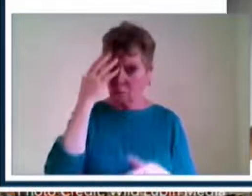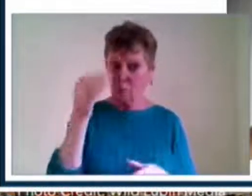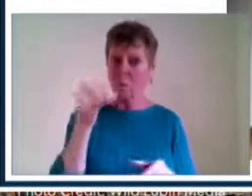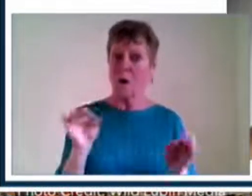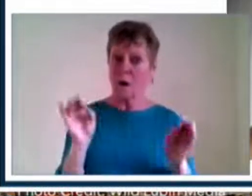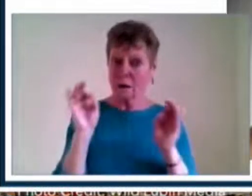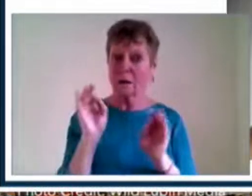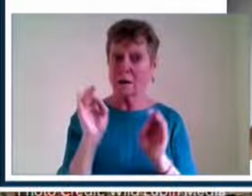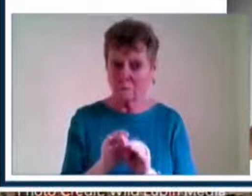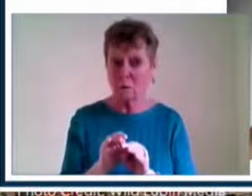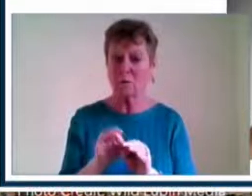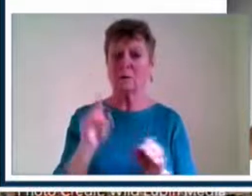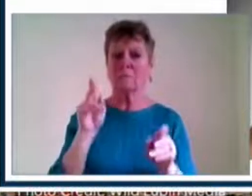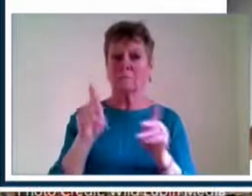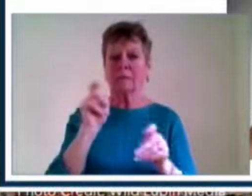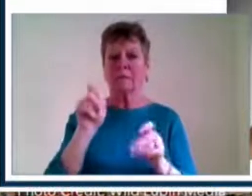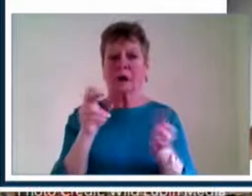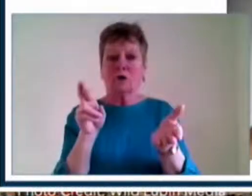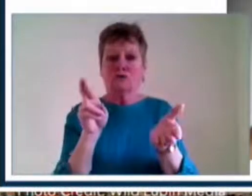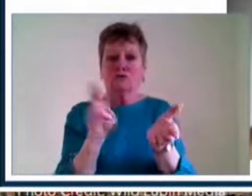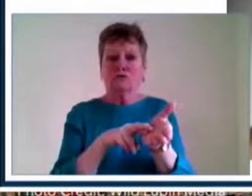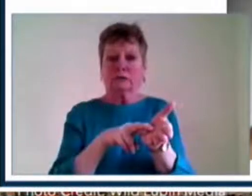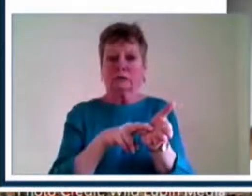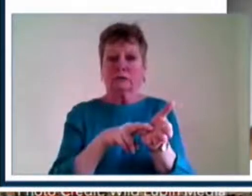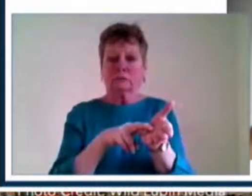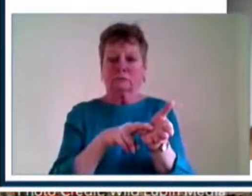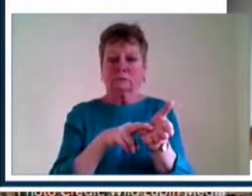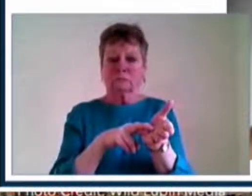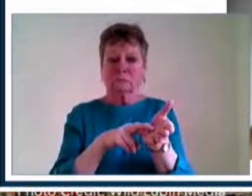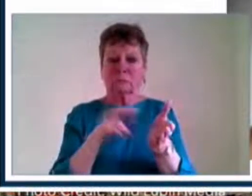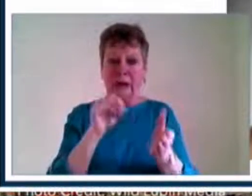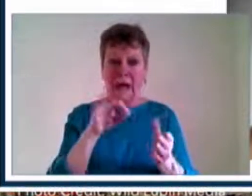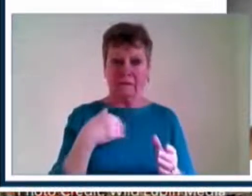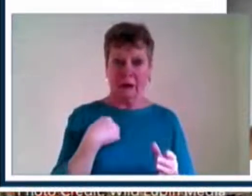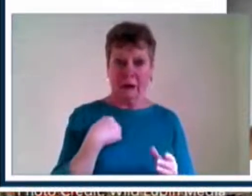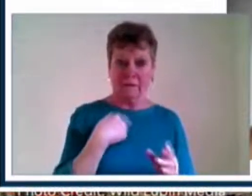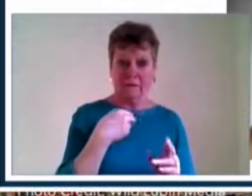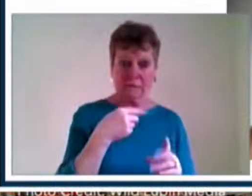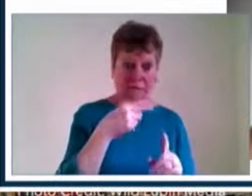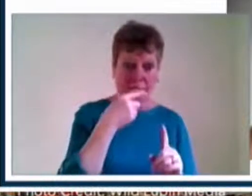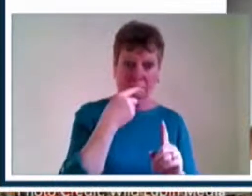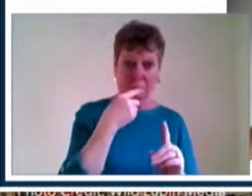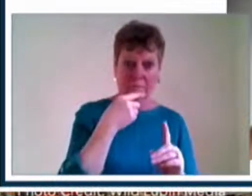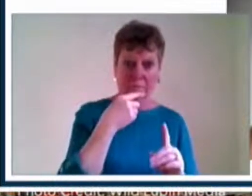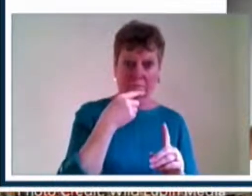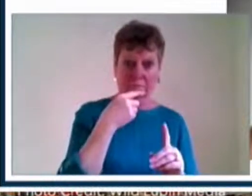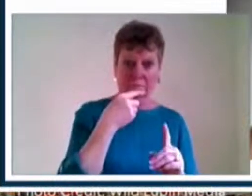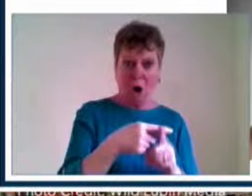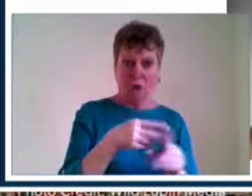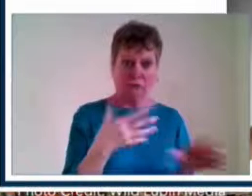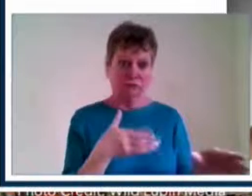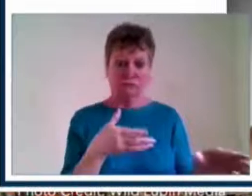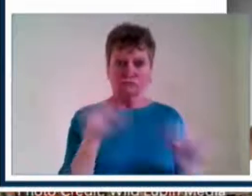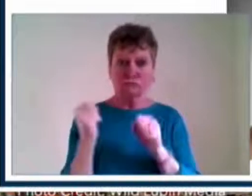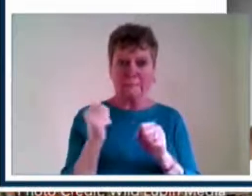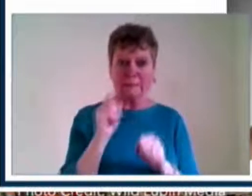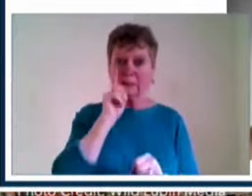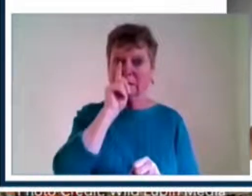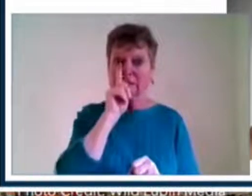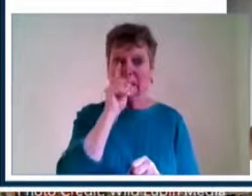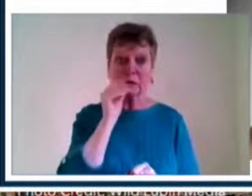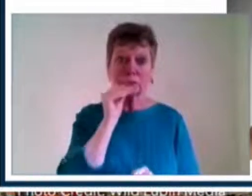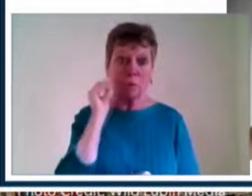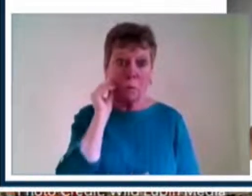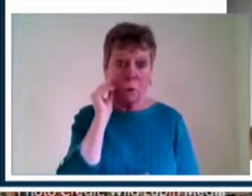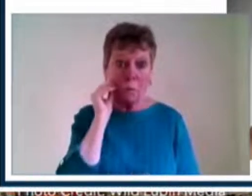that people register even if they have a positive a positive rapid test at home.